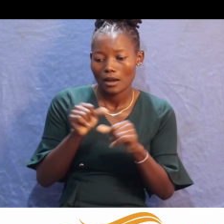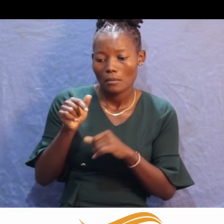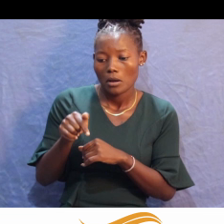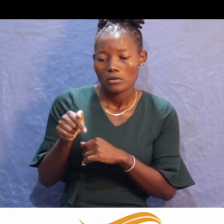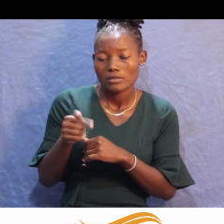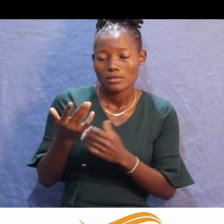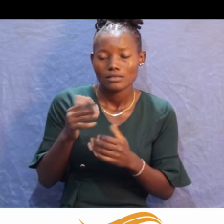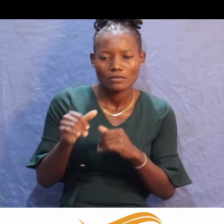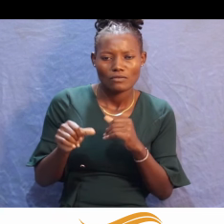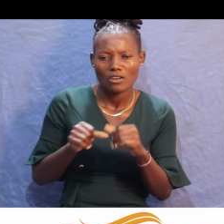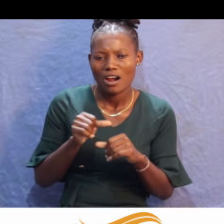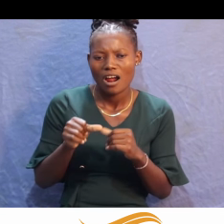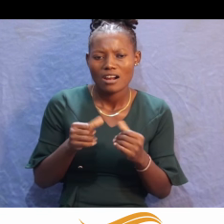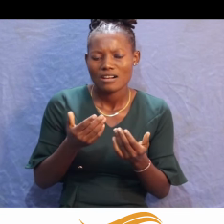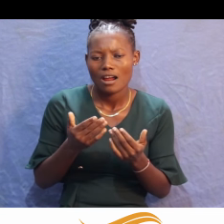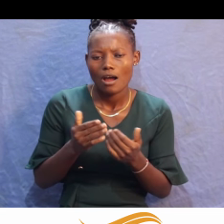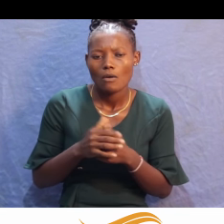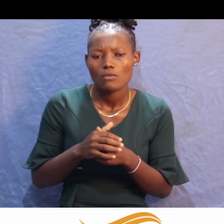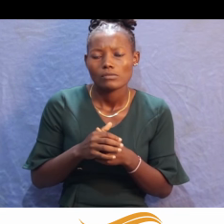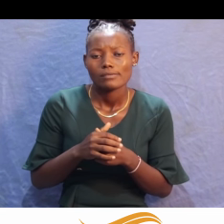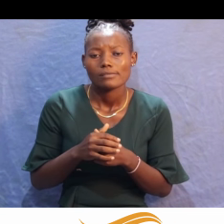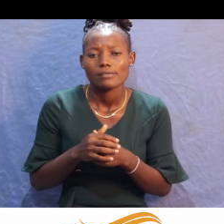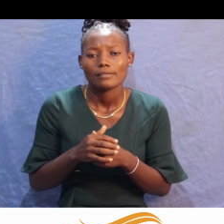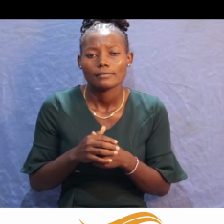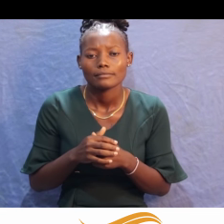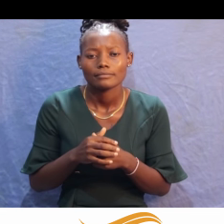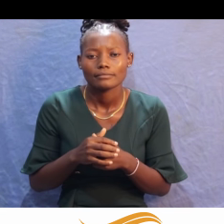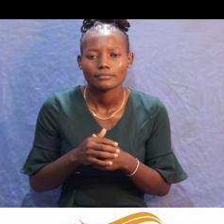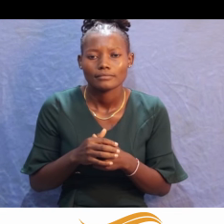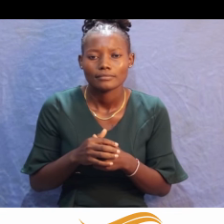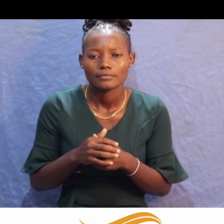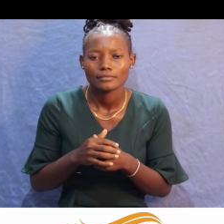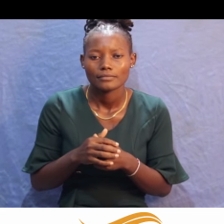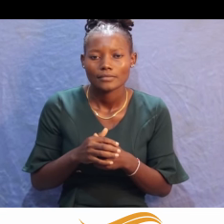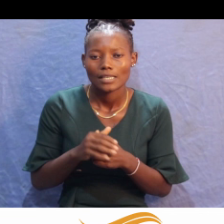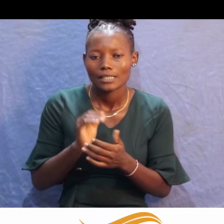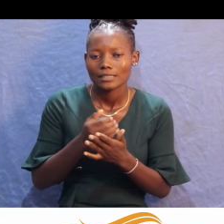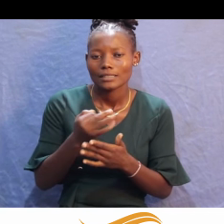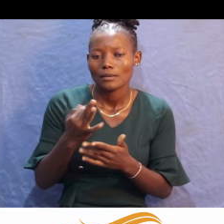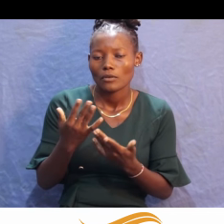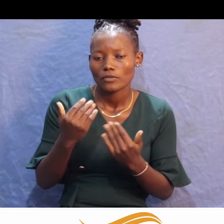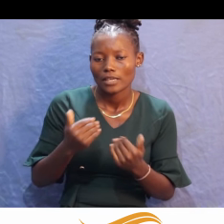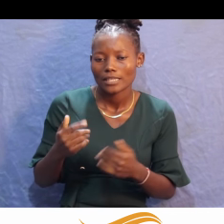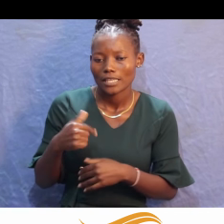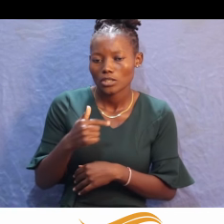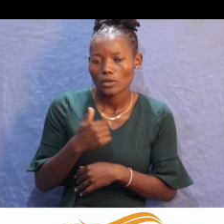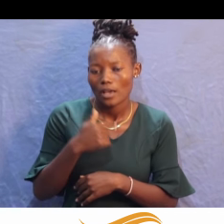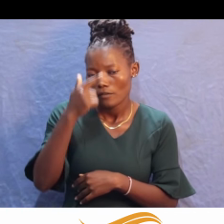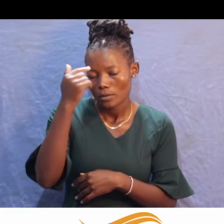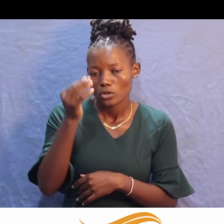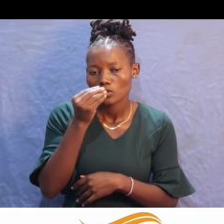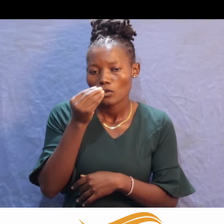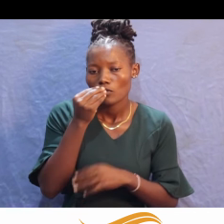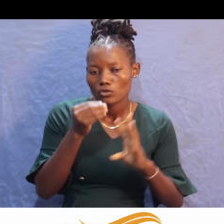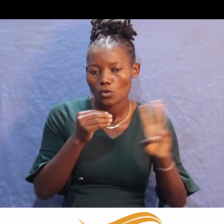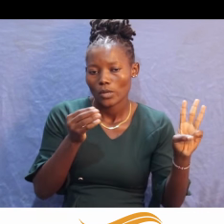almost a public health emergency. And part of the reason we're heavy is because food, our Western